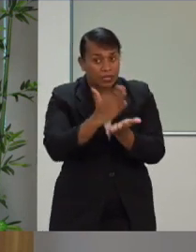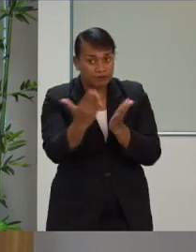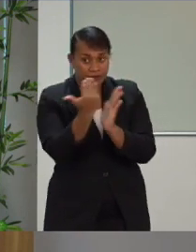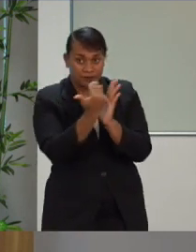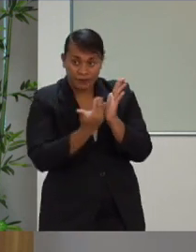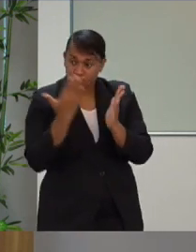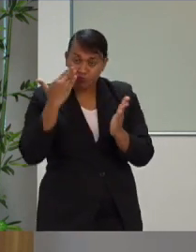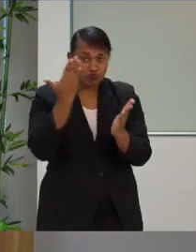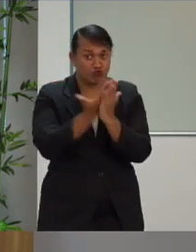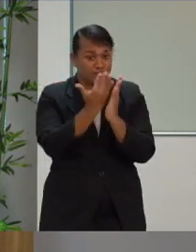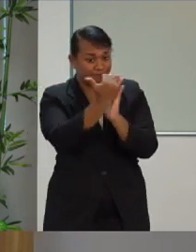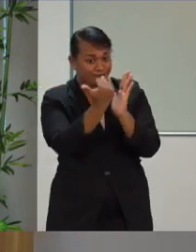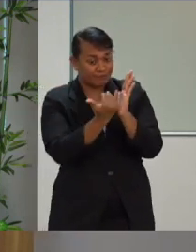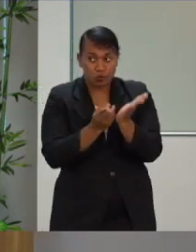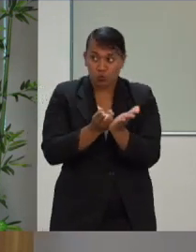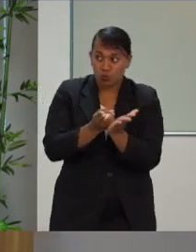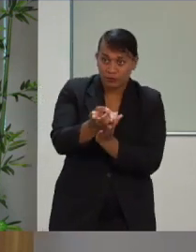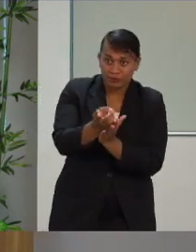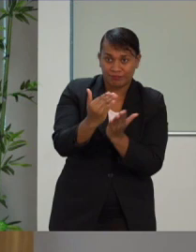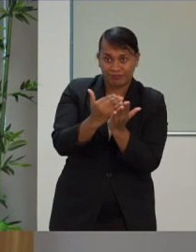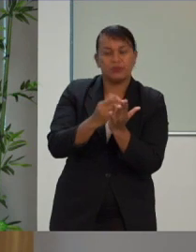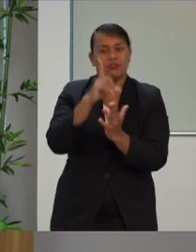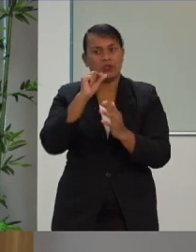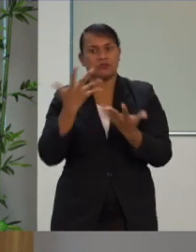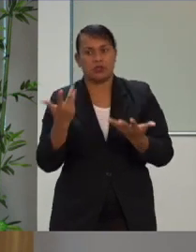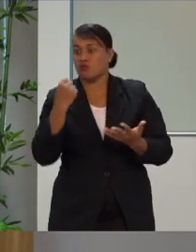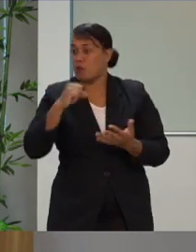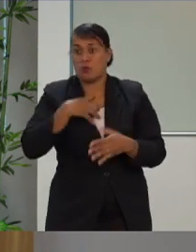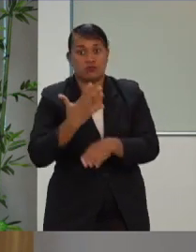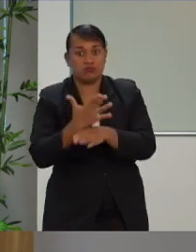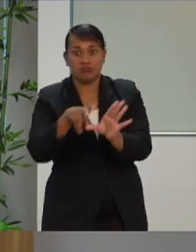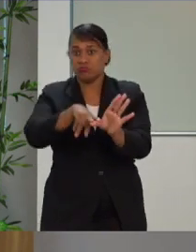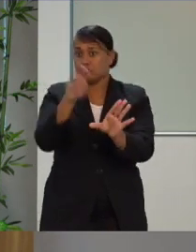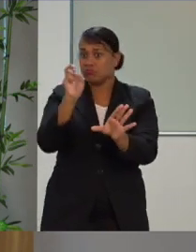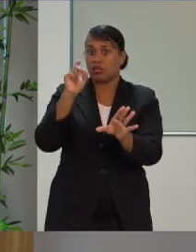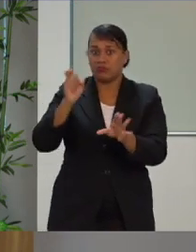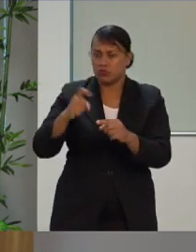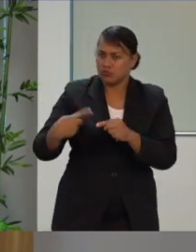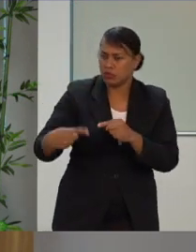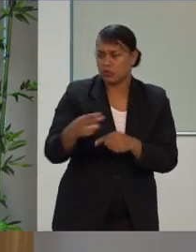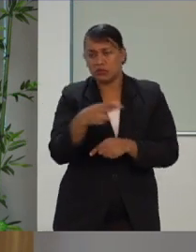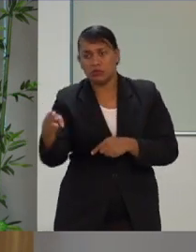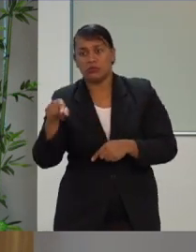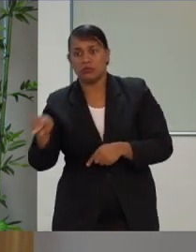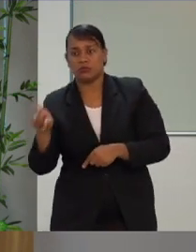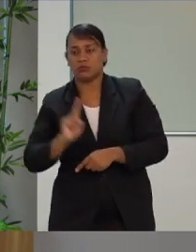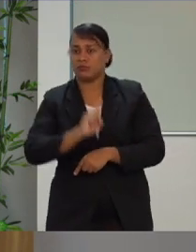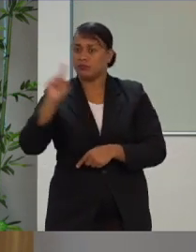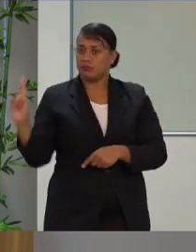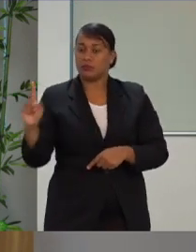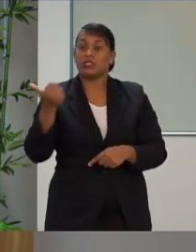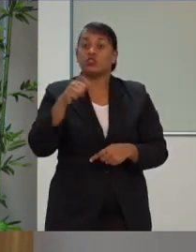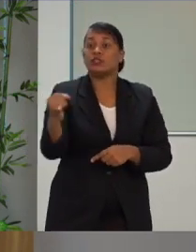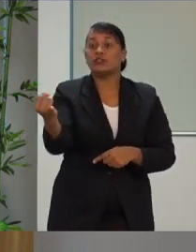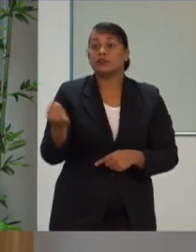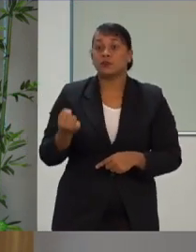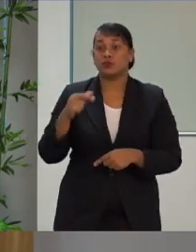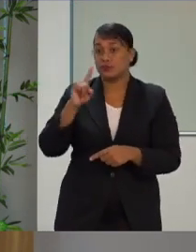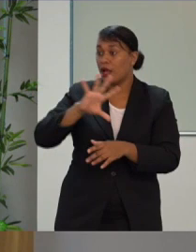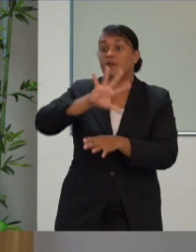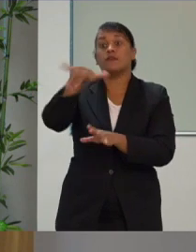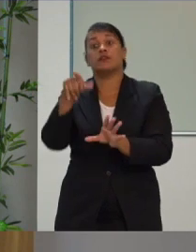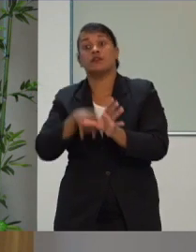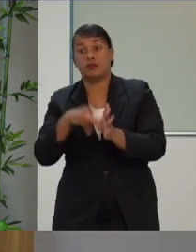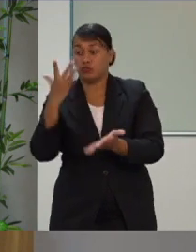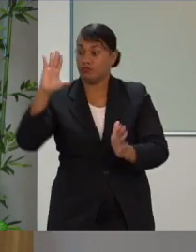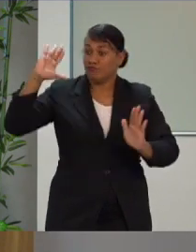been affected by this COVID-19 phenomena and that your income has dropped, then you can access that. In the same way, there